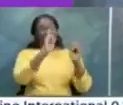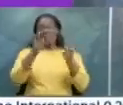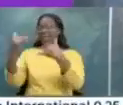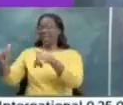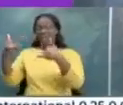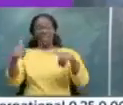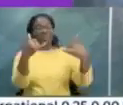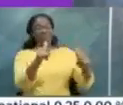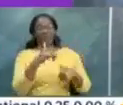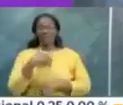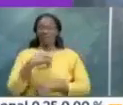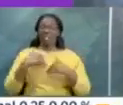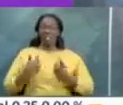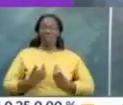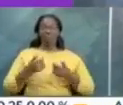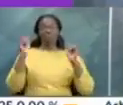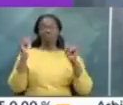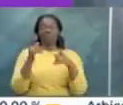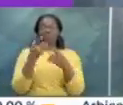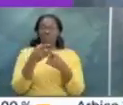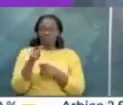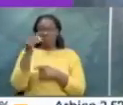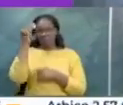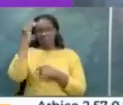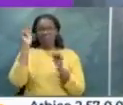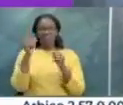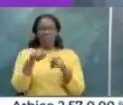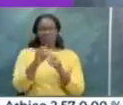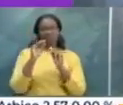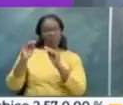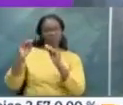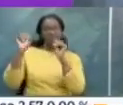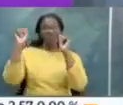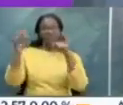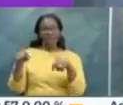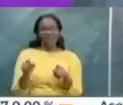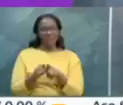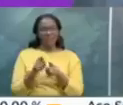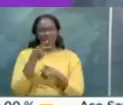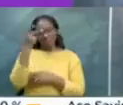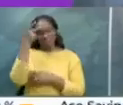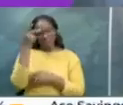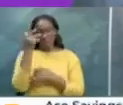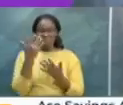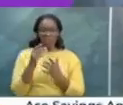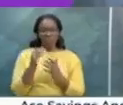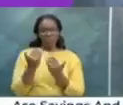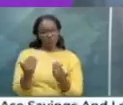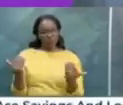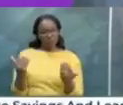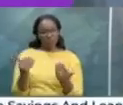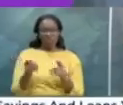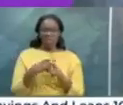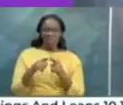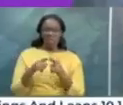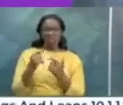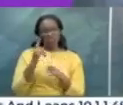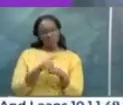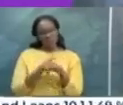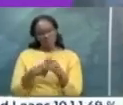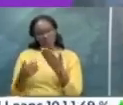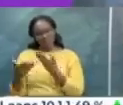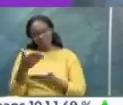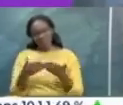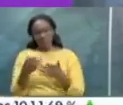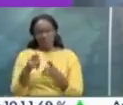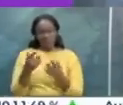to just give them, you have something to learn, something to teach yourself. Also, it's a good, parents and kids, spend time with your kids. Is